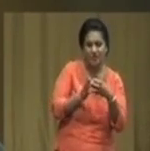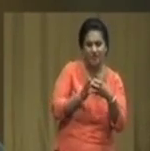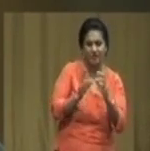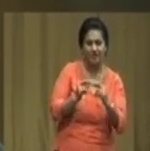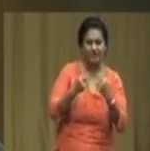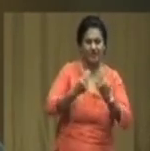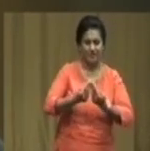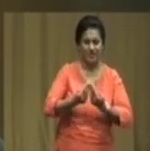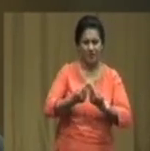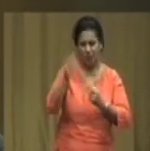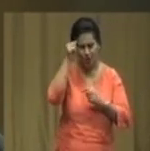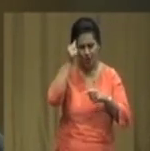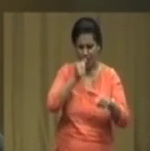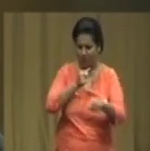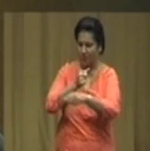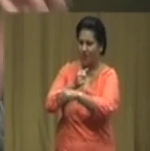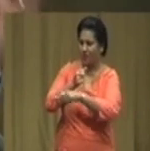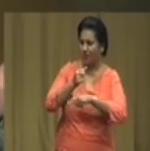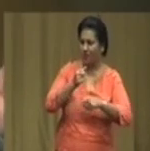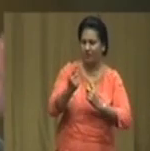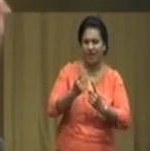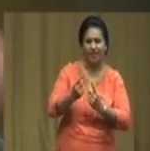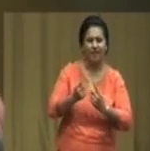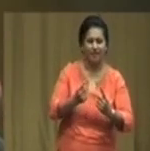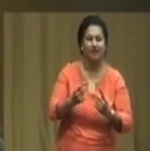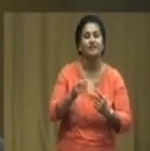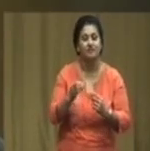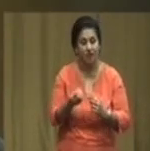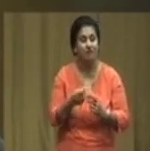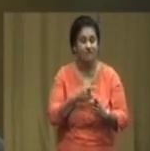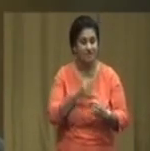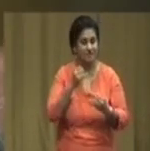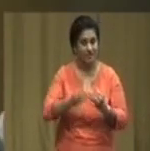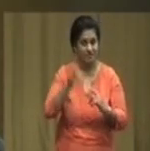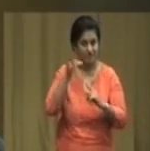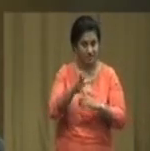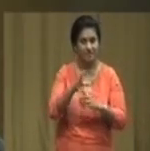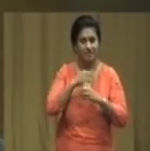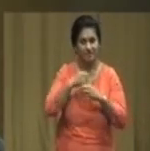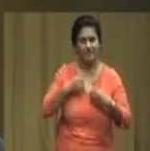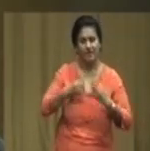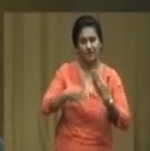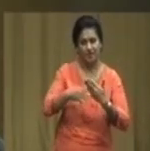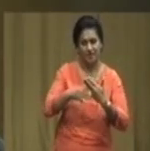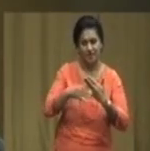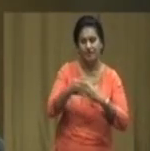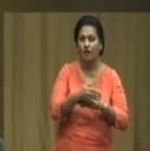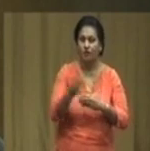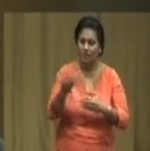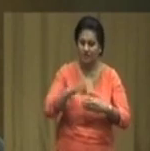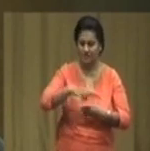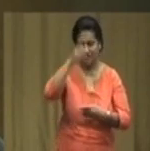we kind of know each other. And that's it. There's something that is very, very special about the work that we're doing in the open education